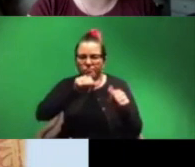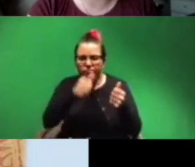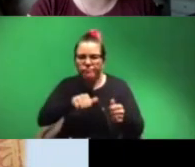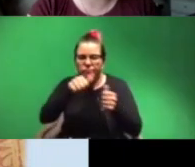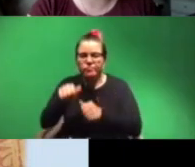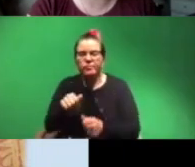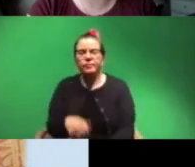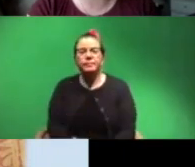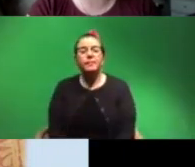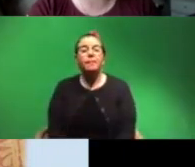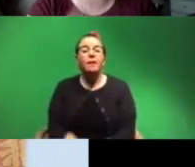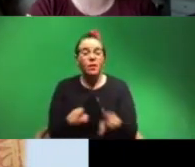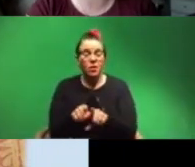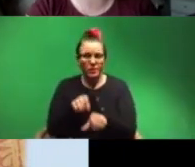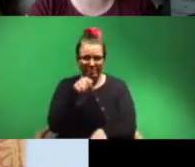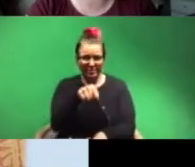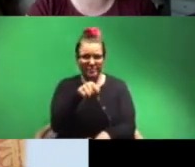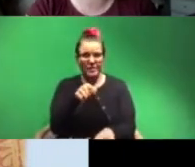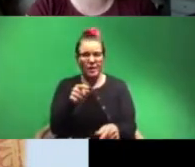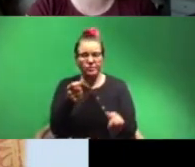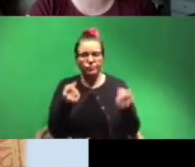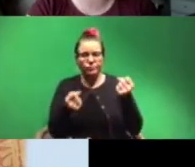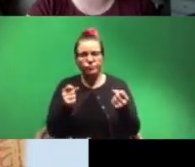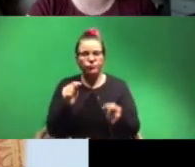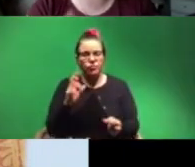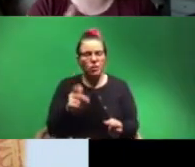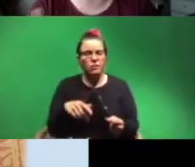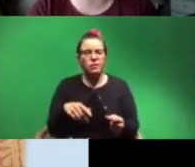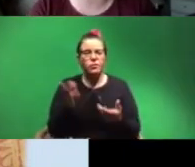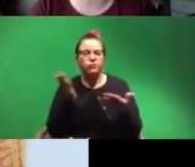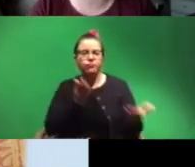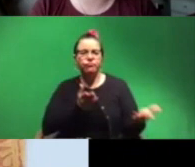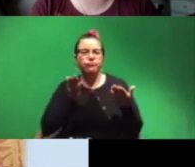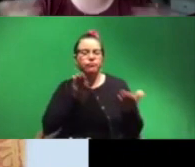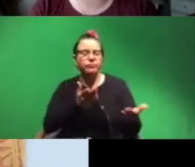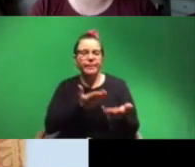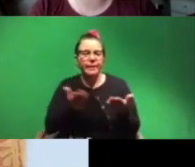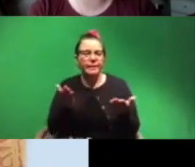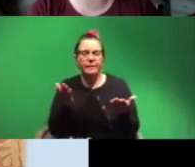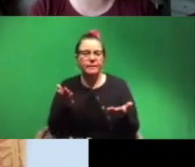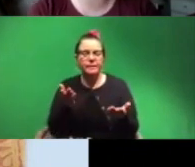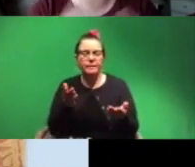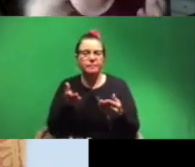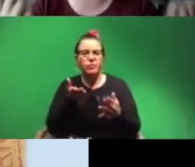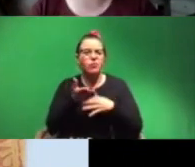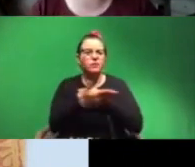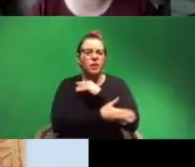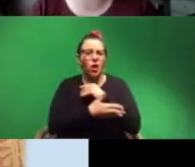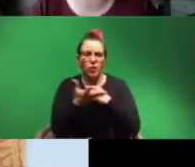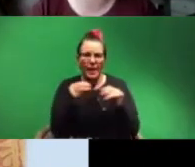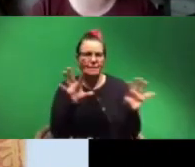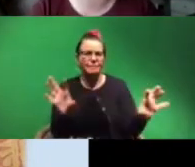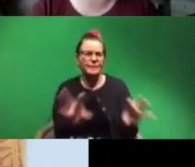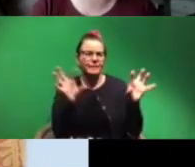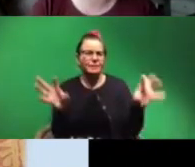get them on the this is a haulage truck. So this is just transporting goods across the country, and even that is bejeweled and colored